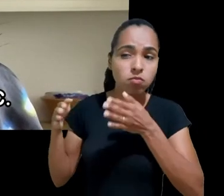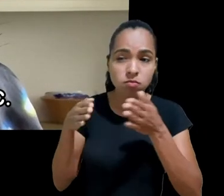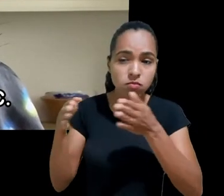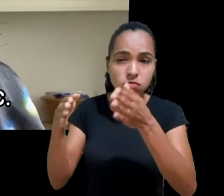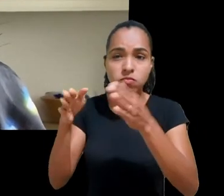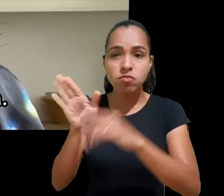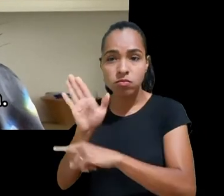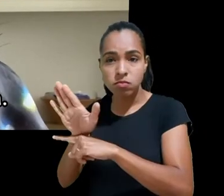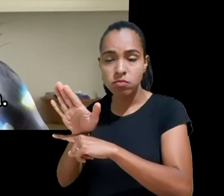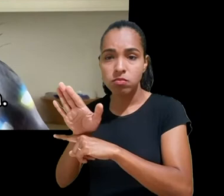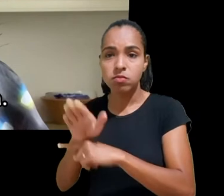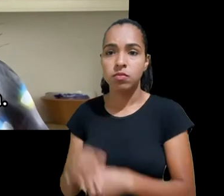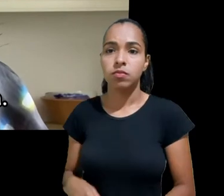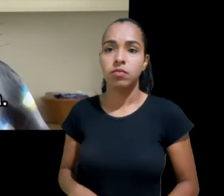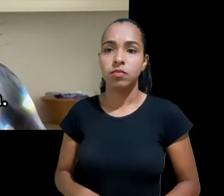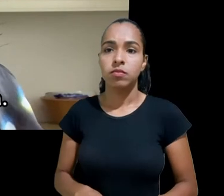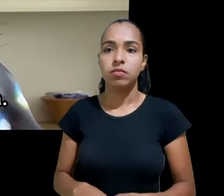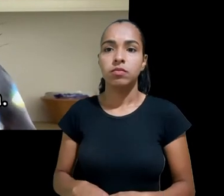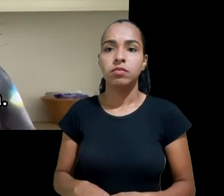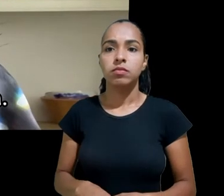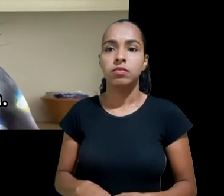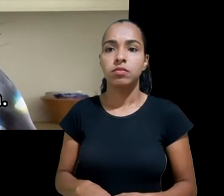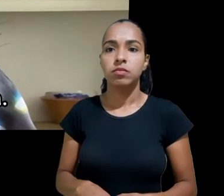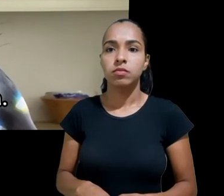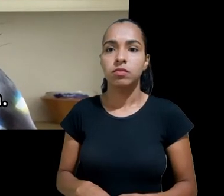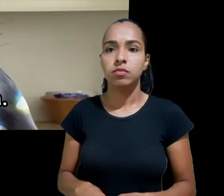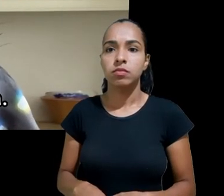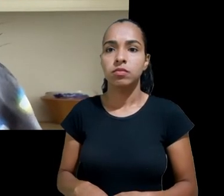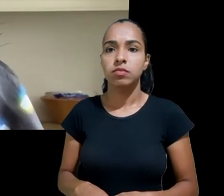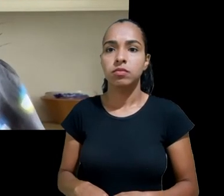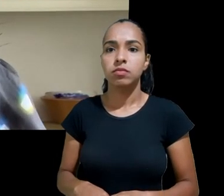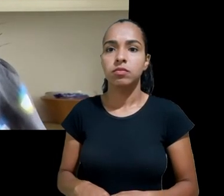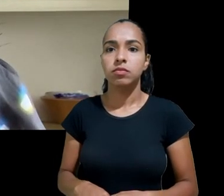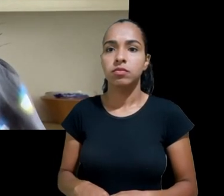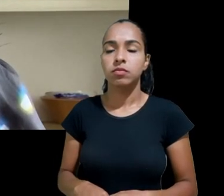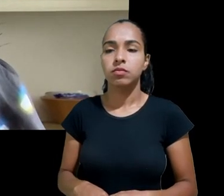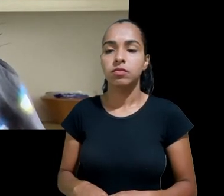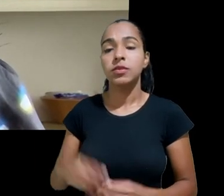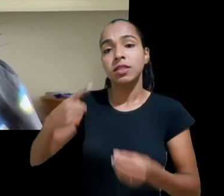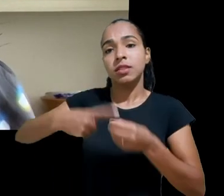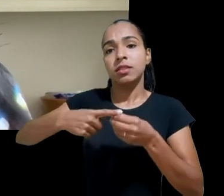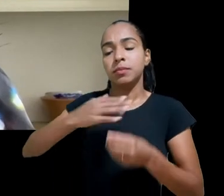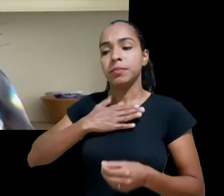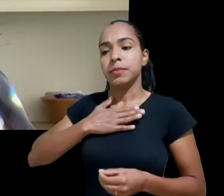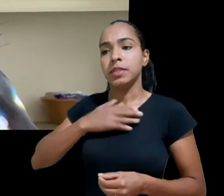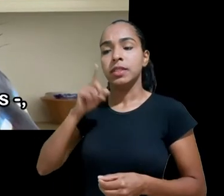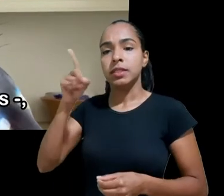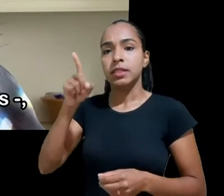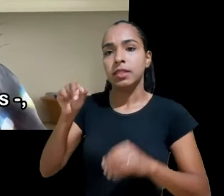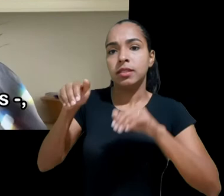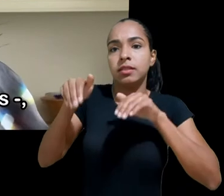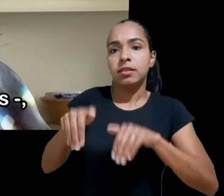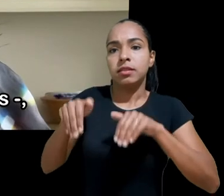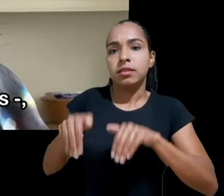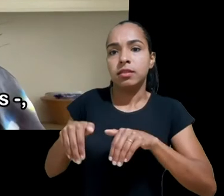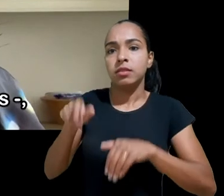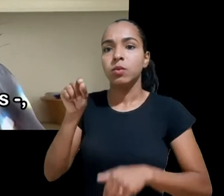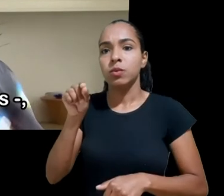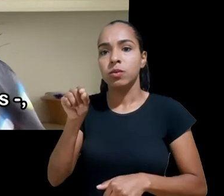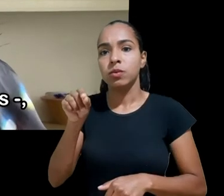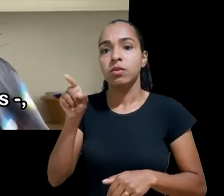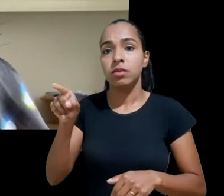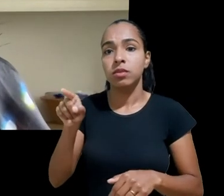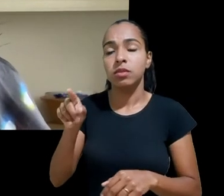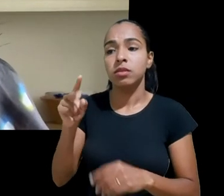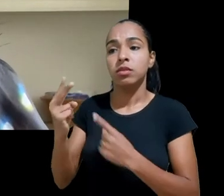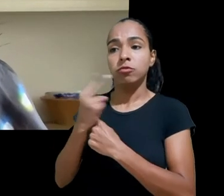on and in Australia in my hometown we're looking at this too as part of an ongoing review of our Privacy Act which is our data protection laws